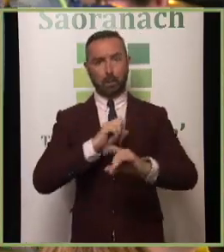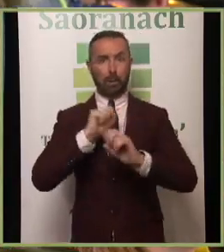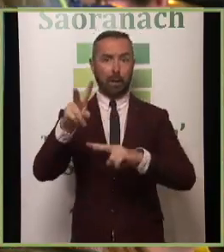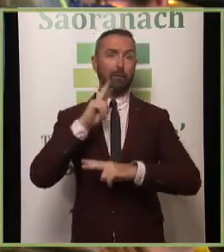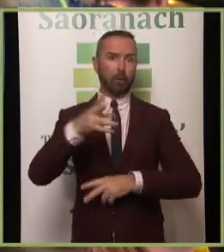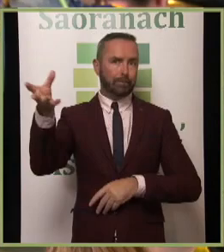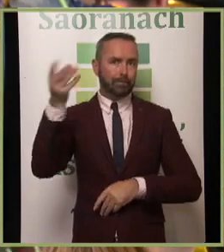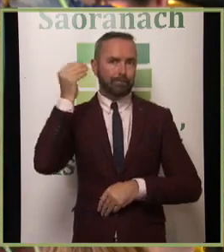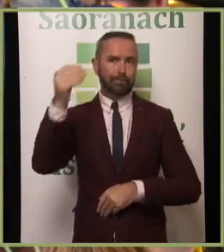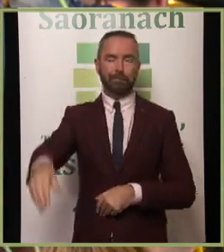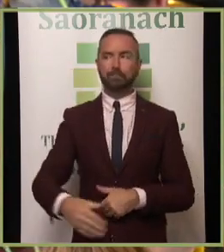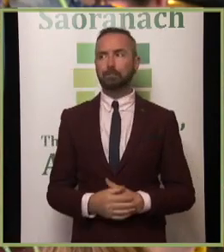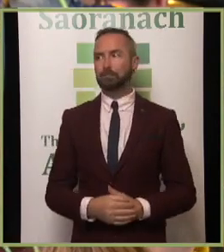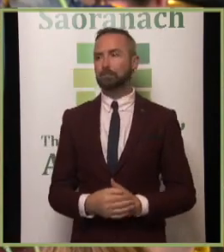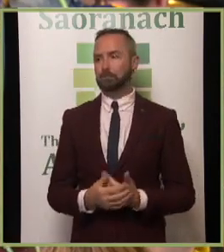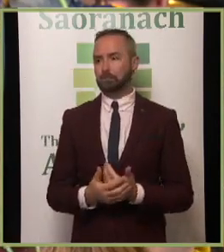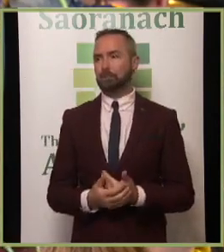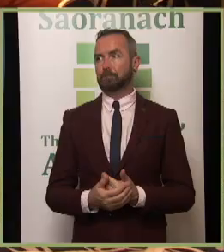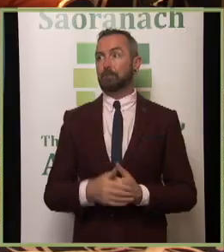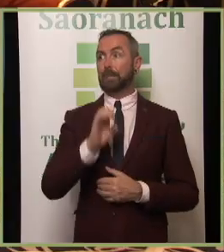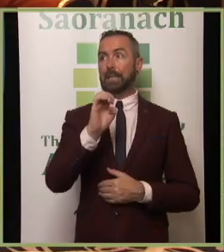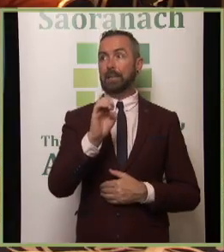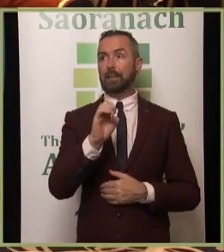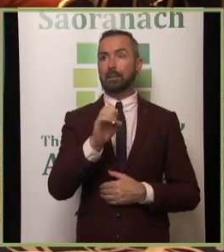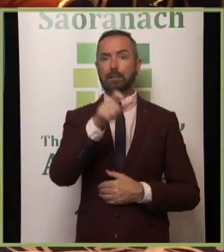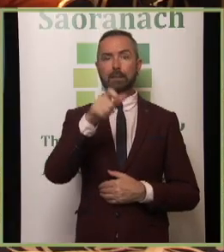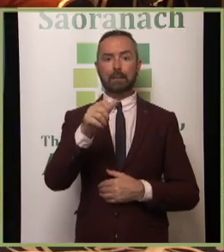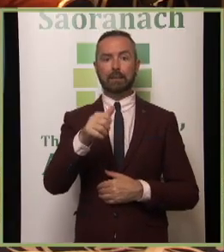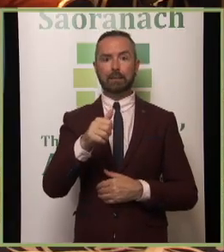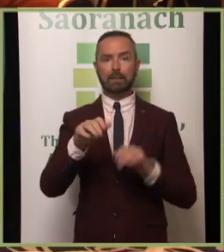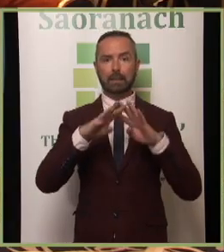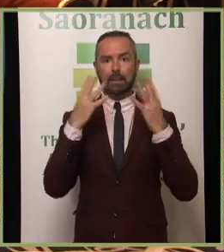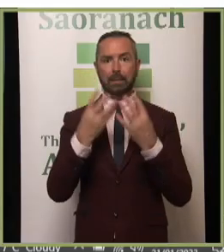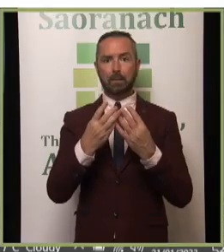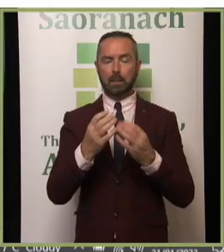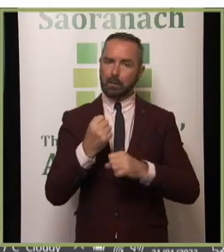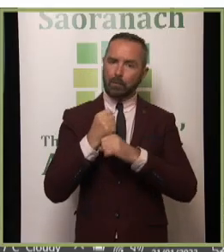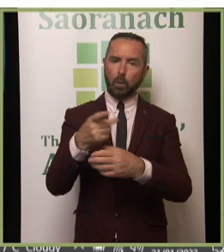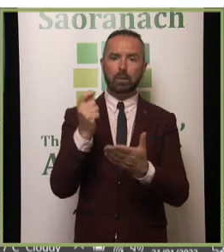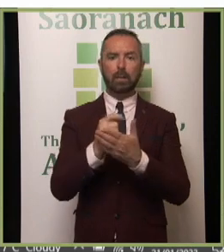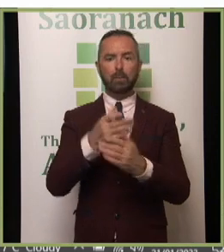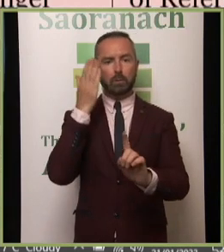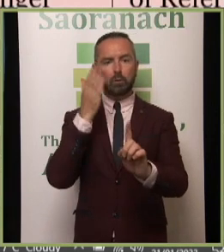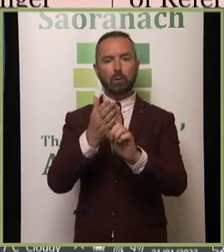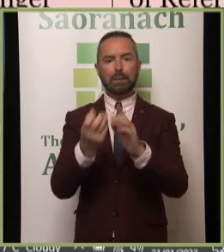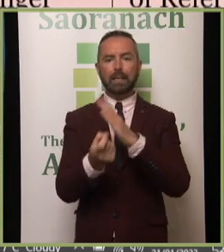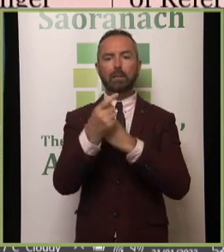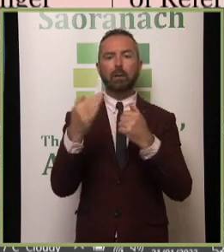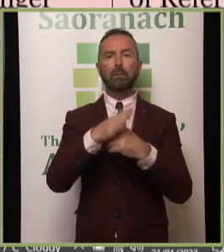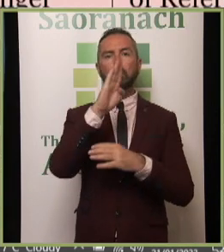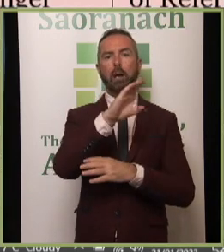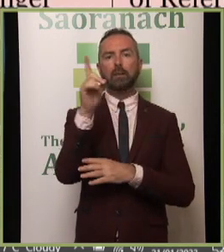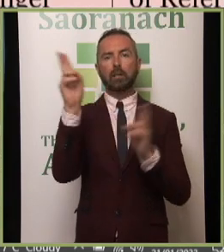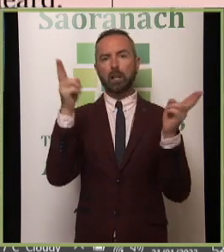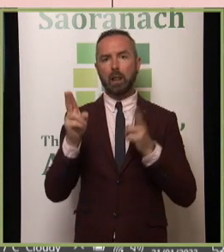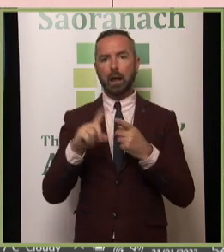did. Okay, and E, the Citizens' Assembly have devoted their time on the request of the Department of Taoiseach to addressing the issues of biodiversity loss and have